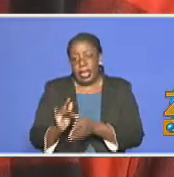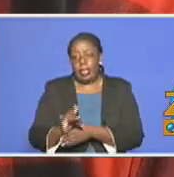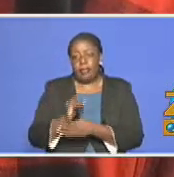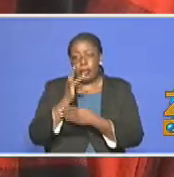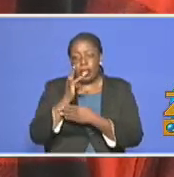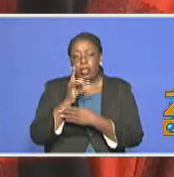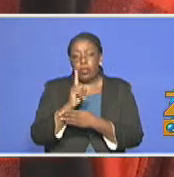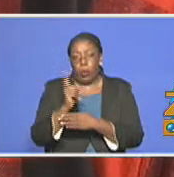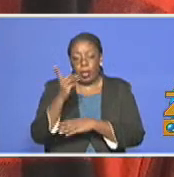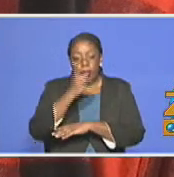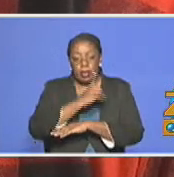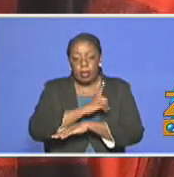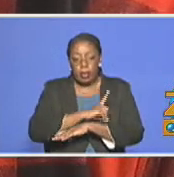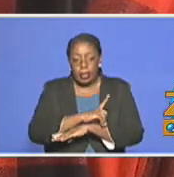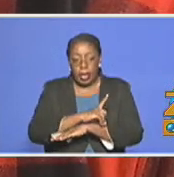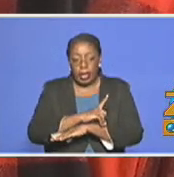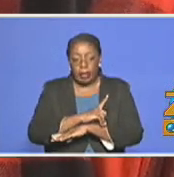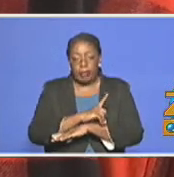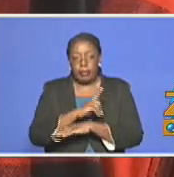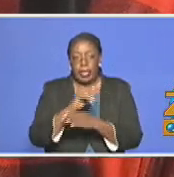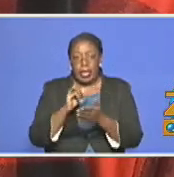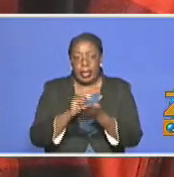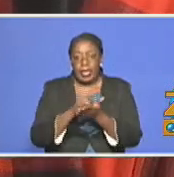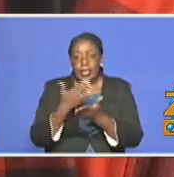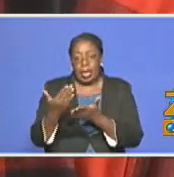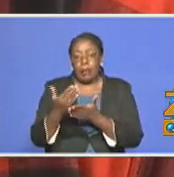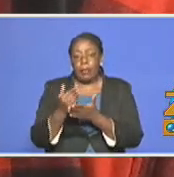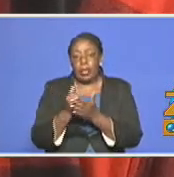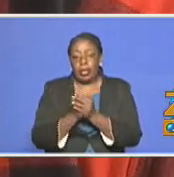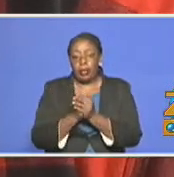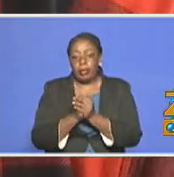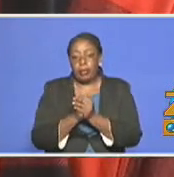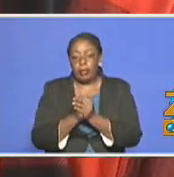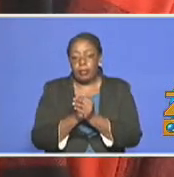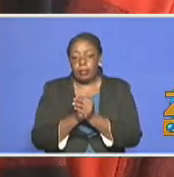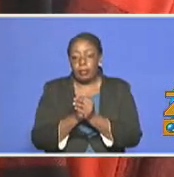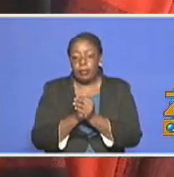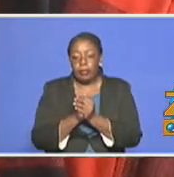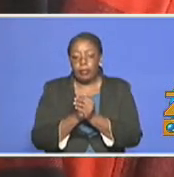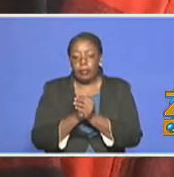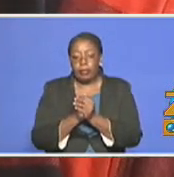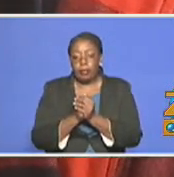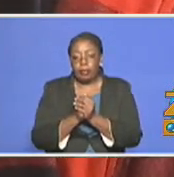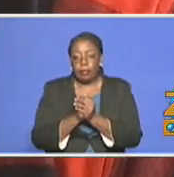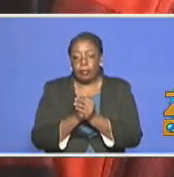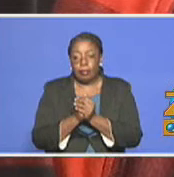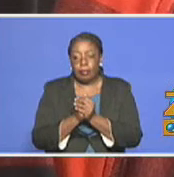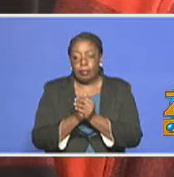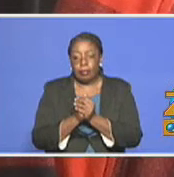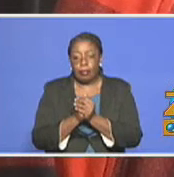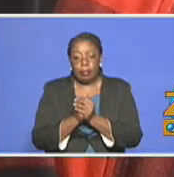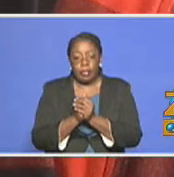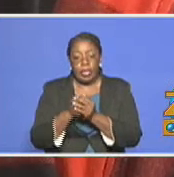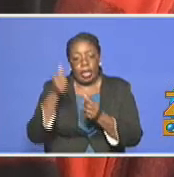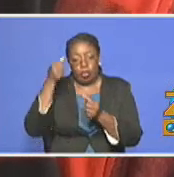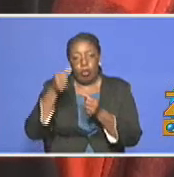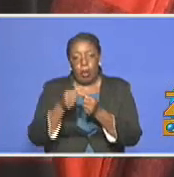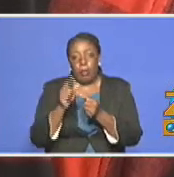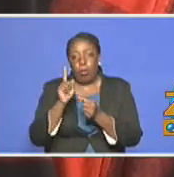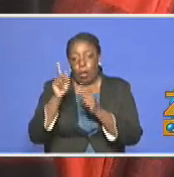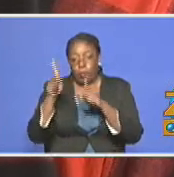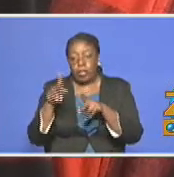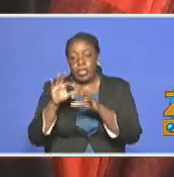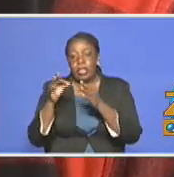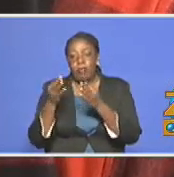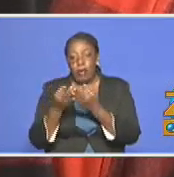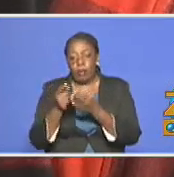one of those things where that's something that a lot of people can relate to, having that one member of their family who is like,